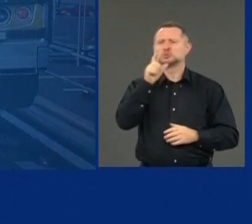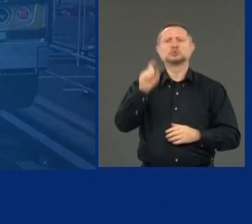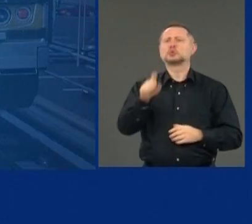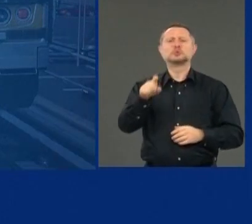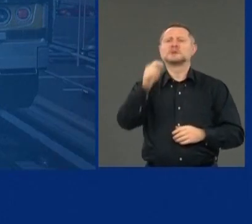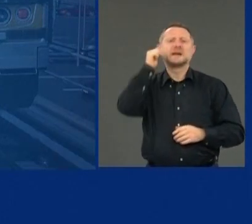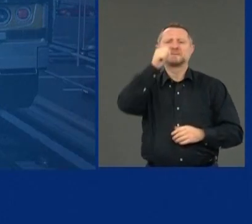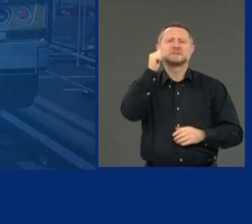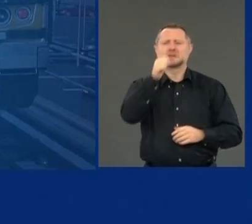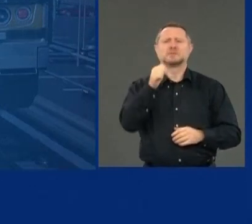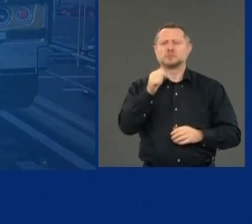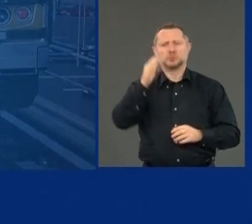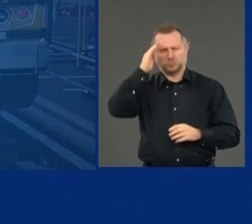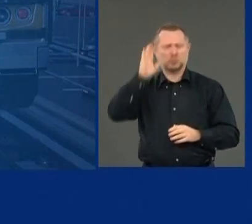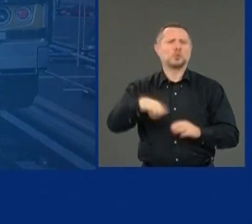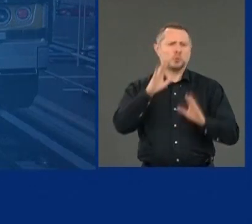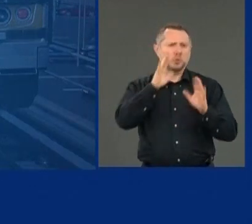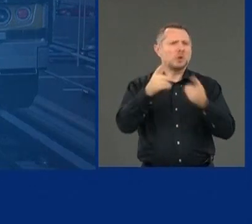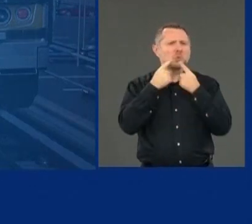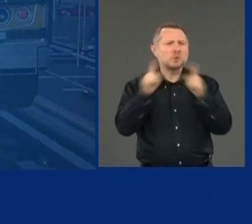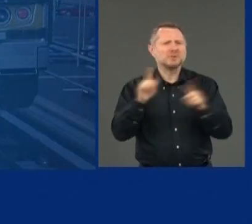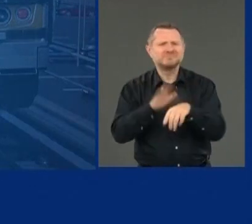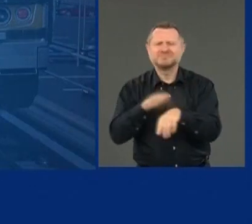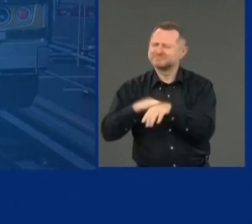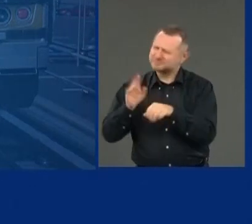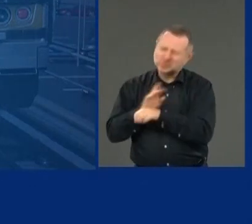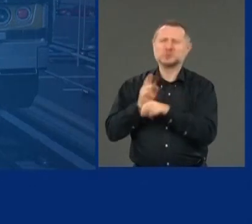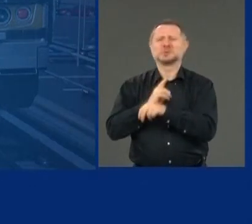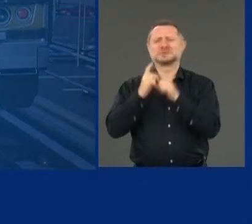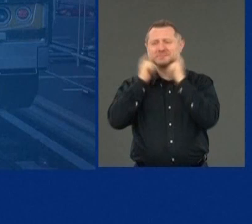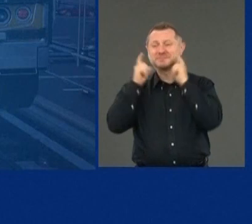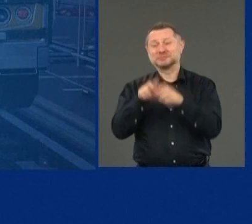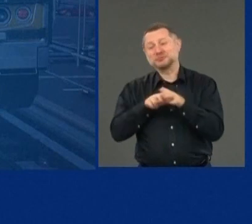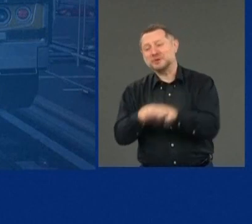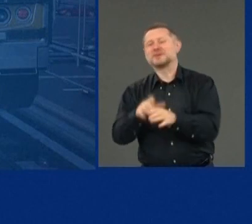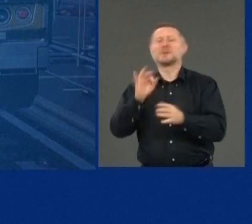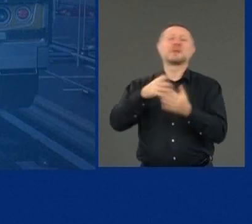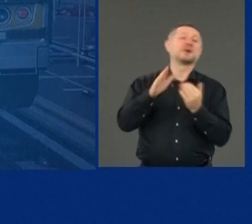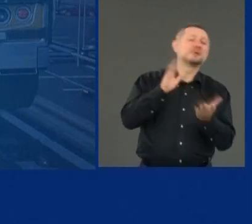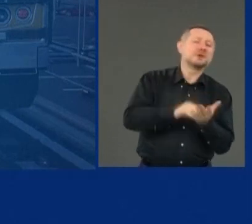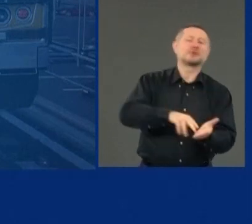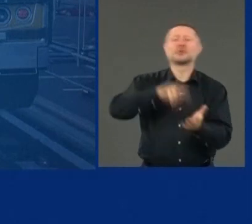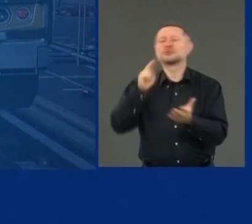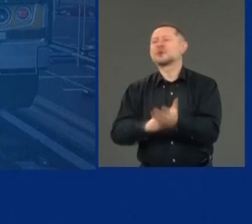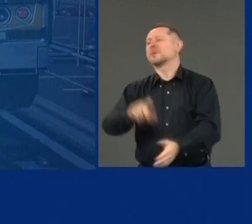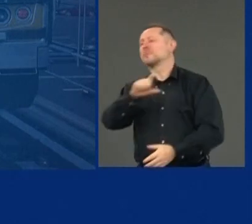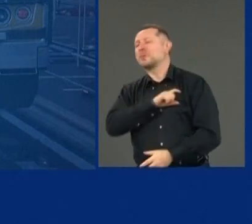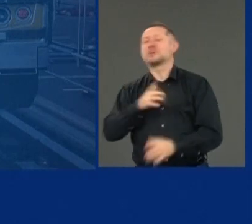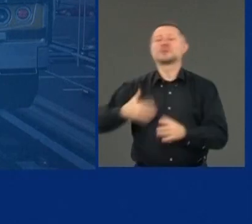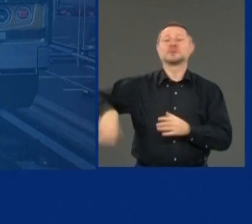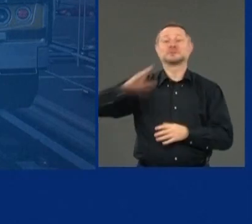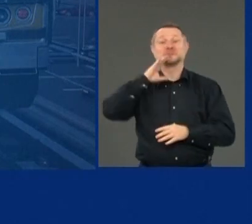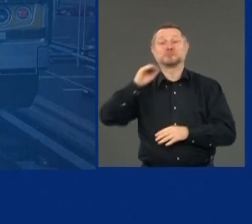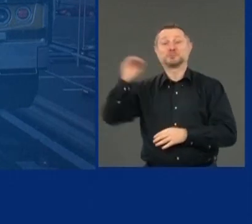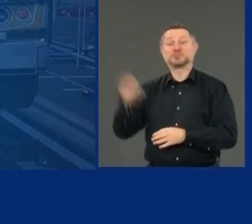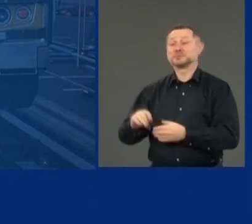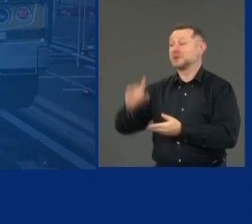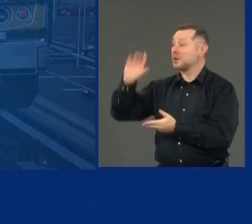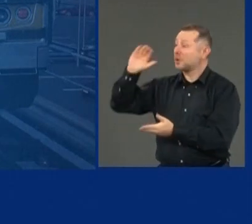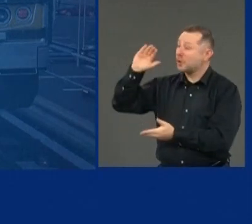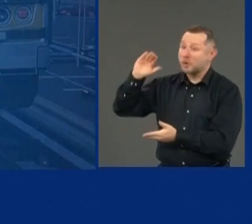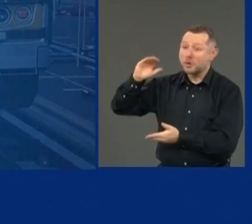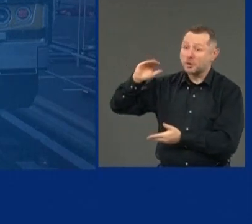that it works. We know that the first responders have a lower infection rate than the general population because they wore